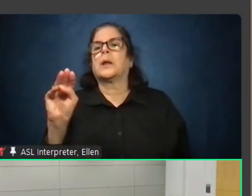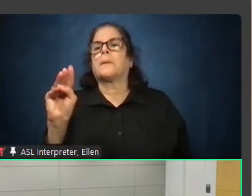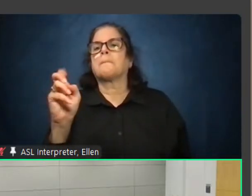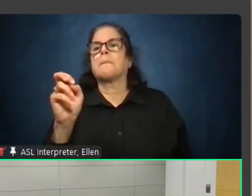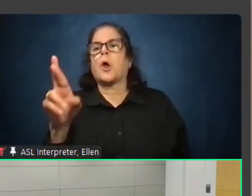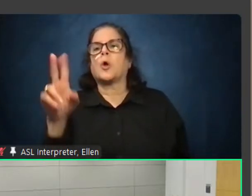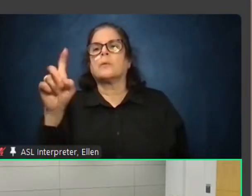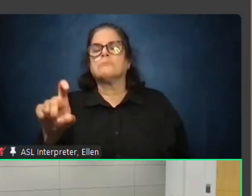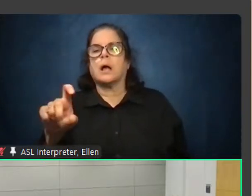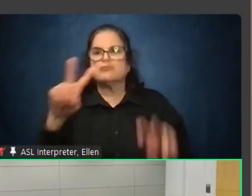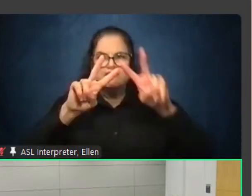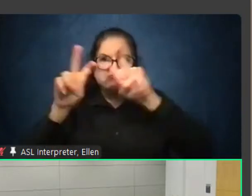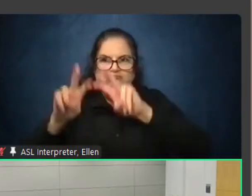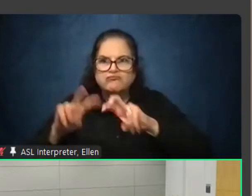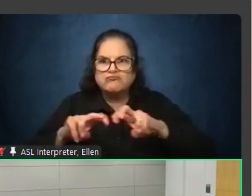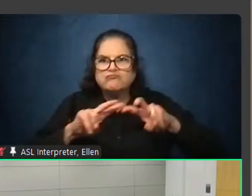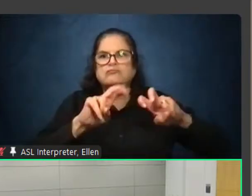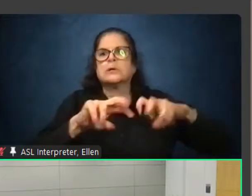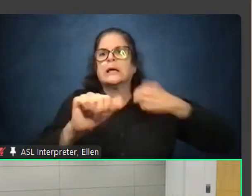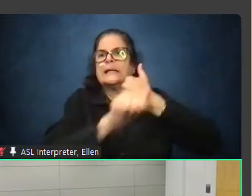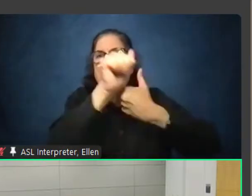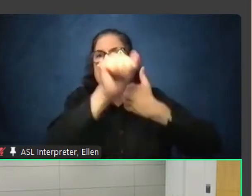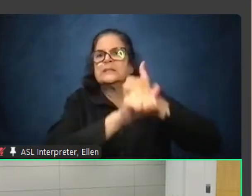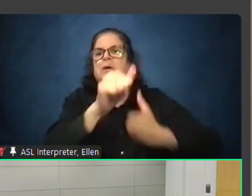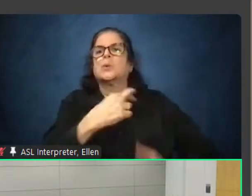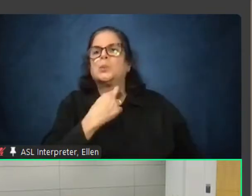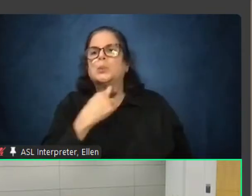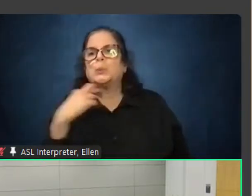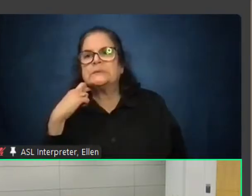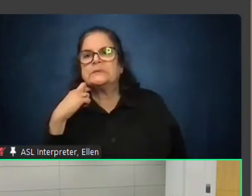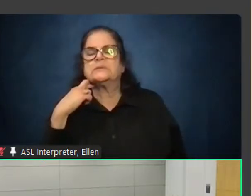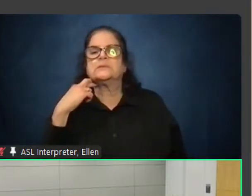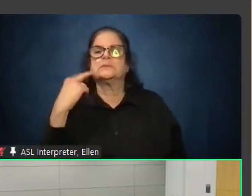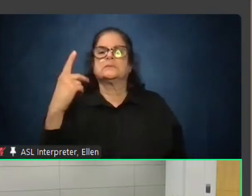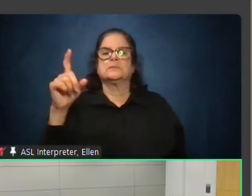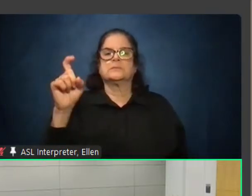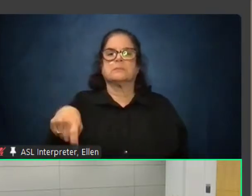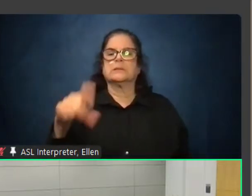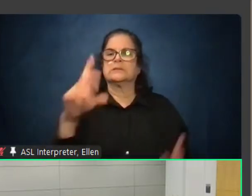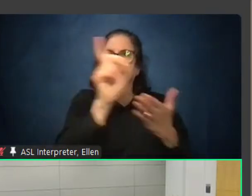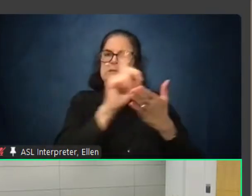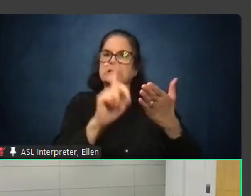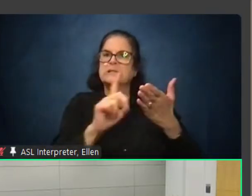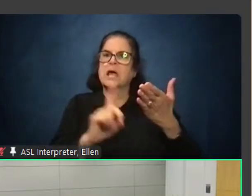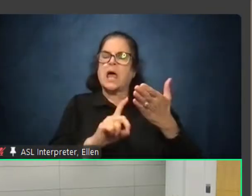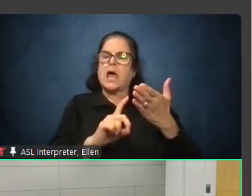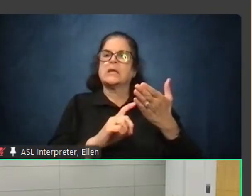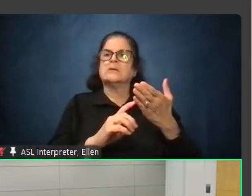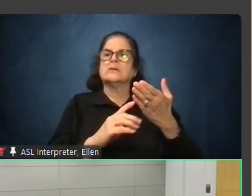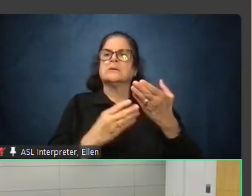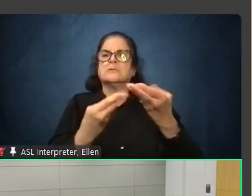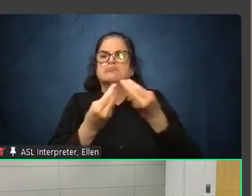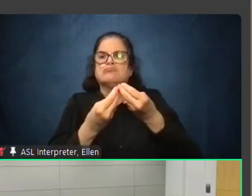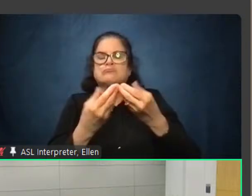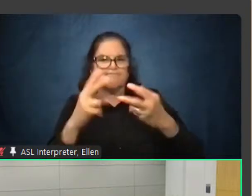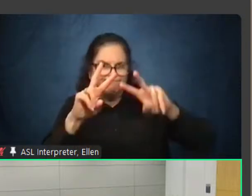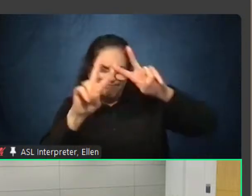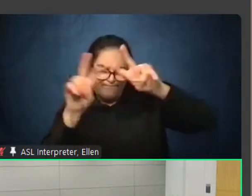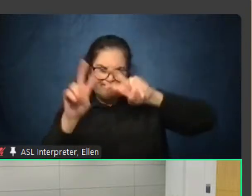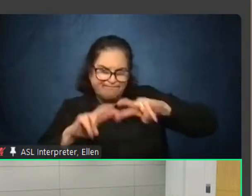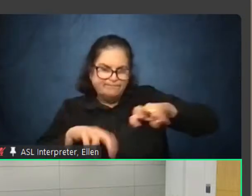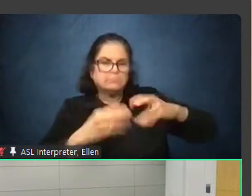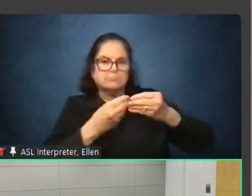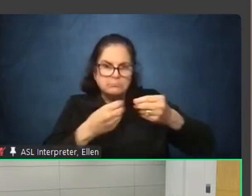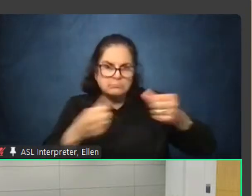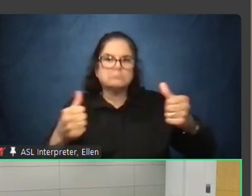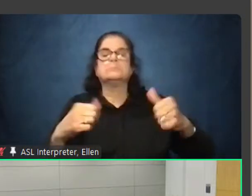at the environment you're designing, you have to identify all the risks that are in that environment, and then you have to design around mitigations around those risks. And lots of times, lighting placement,